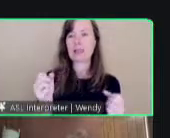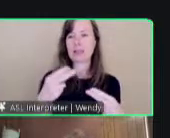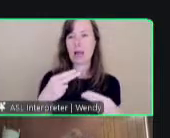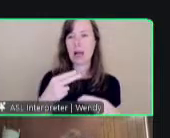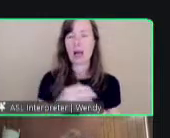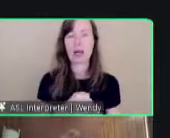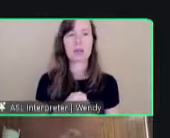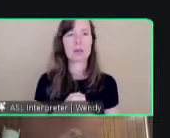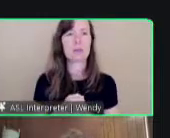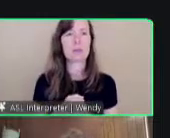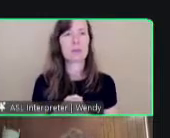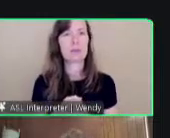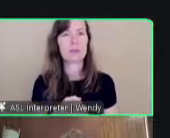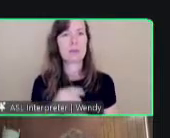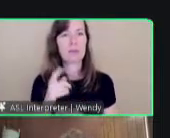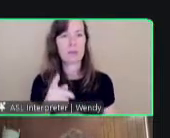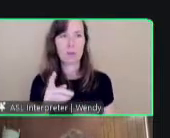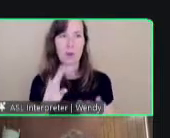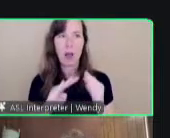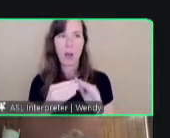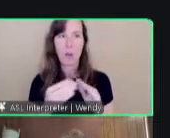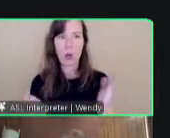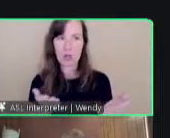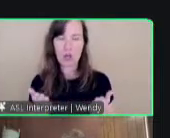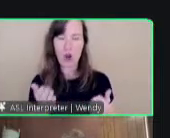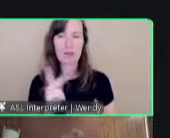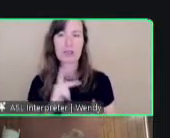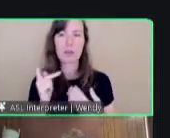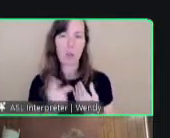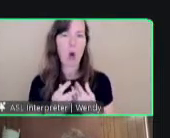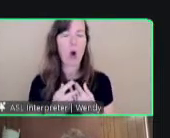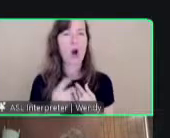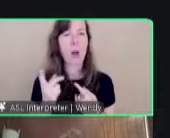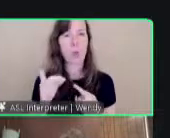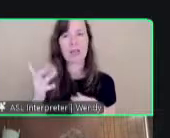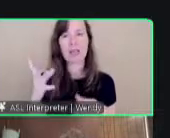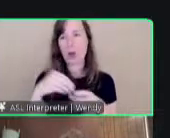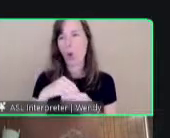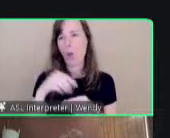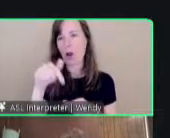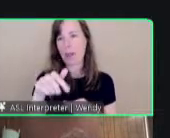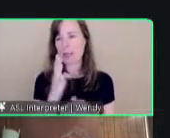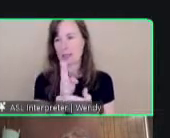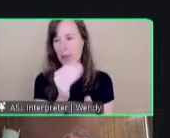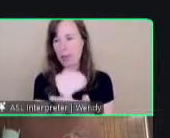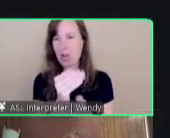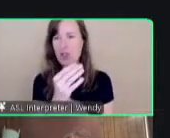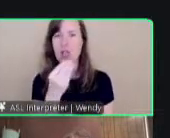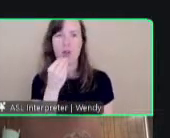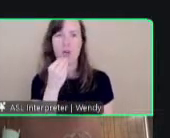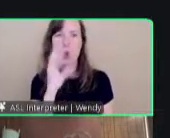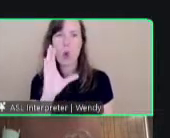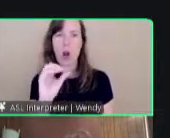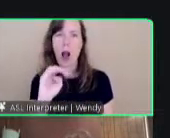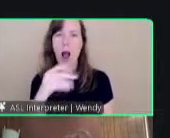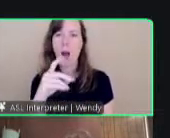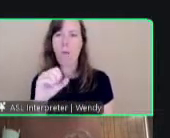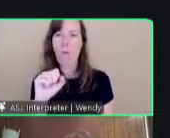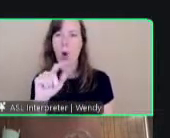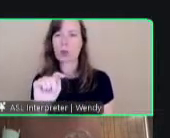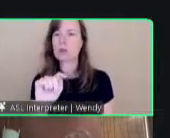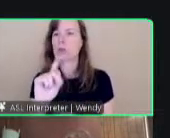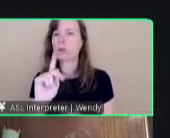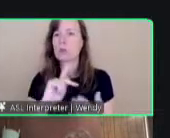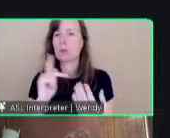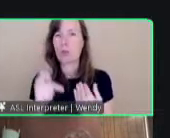Some of the programs, community services. So we did incorporate it into this budget, the food compost program, and bringing it up